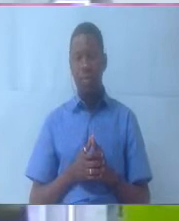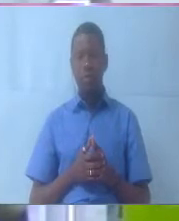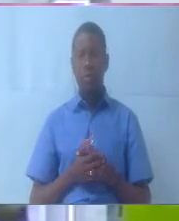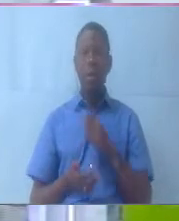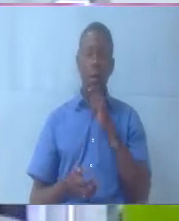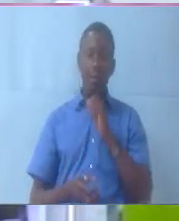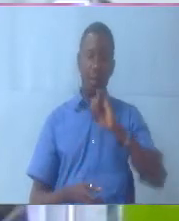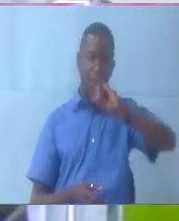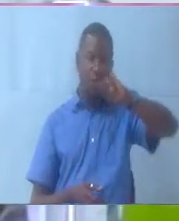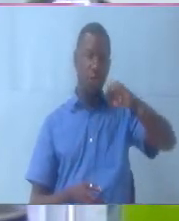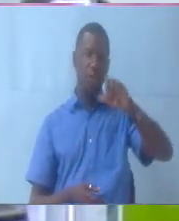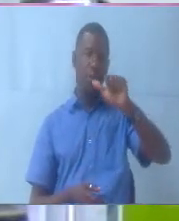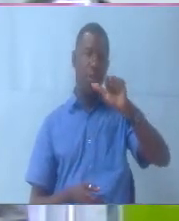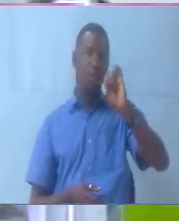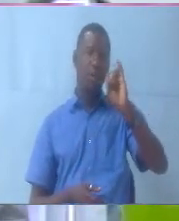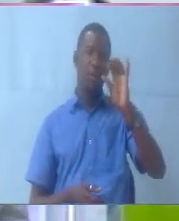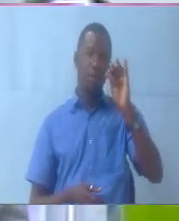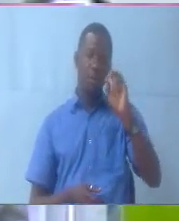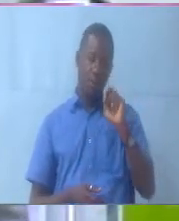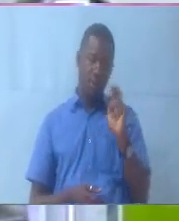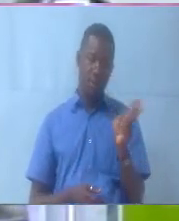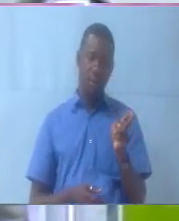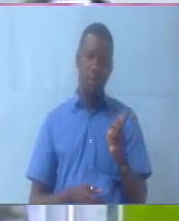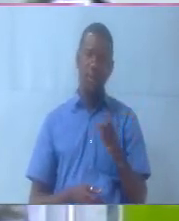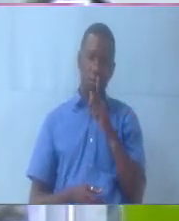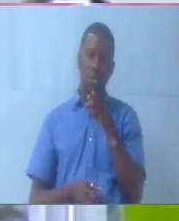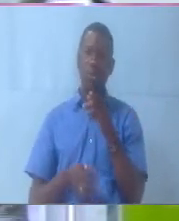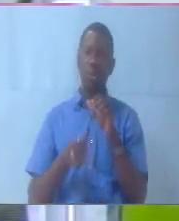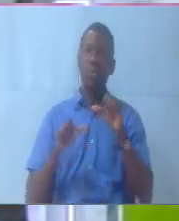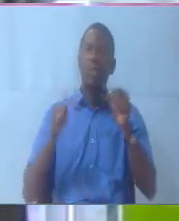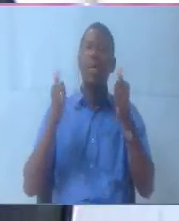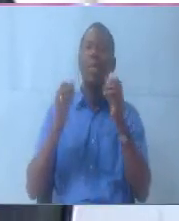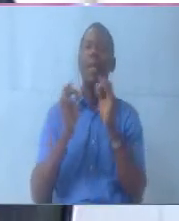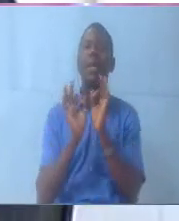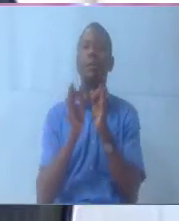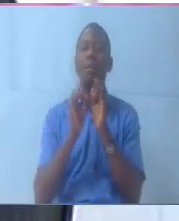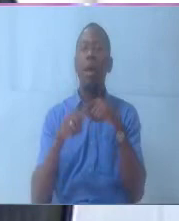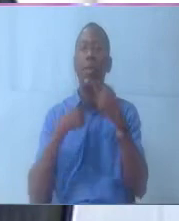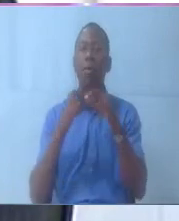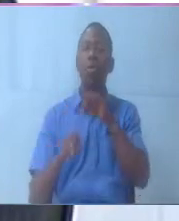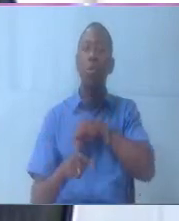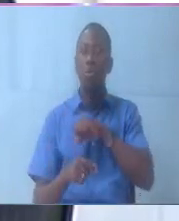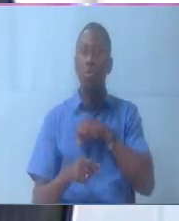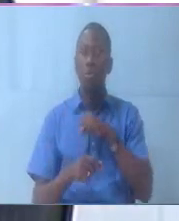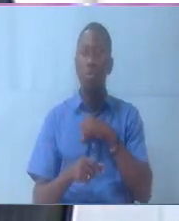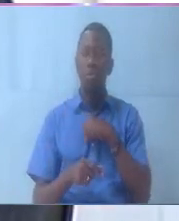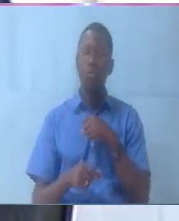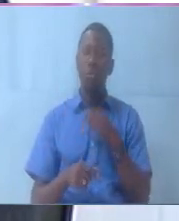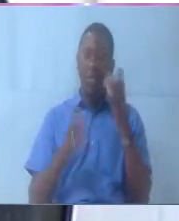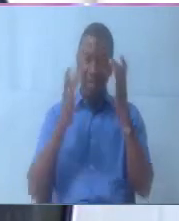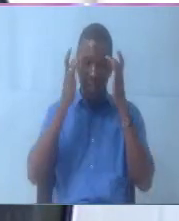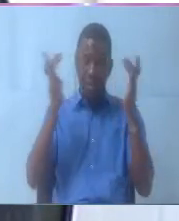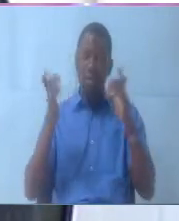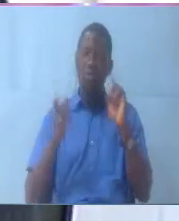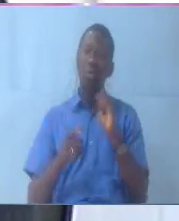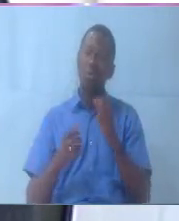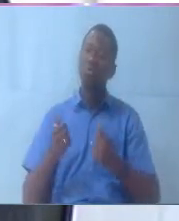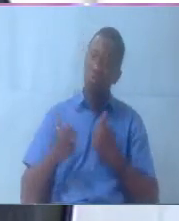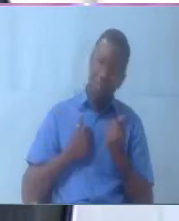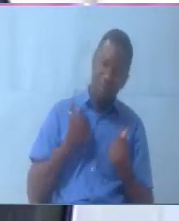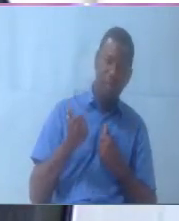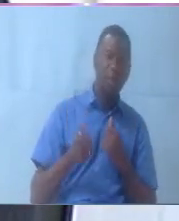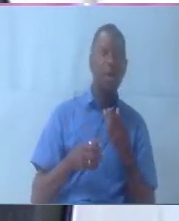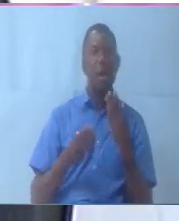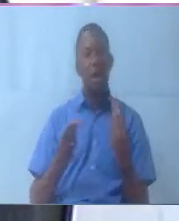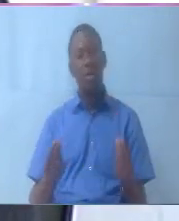Justice Jaita, could you tell us your personal experience? Justice Jaita sila ngada follow ite la kola ite sa fono nye ite kundingo ite